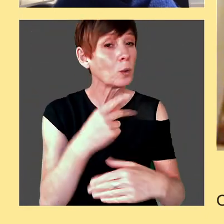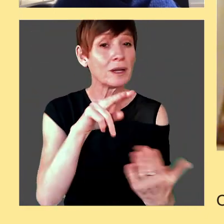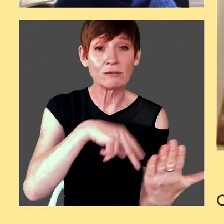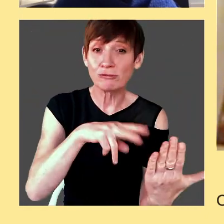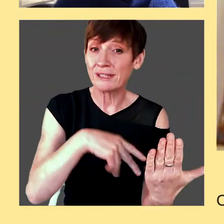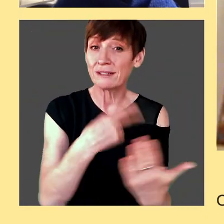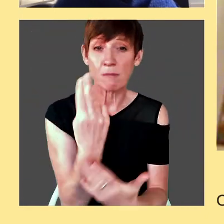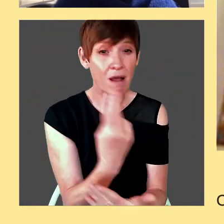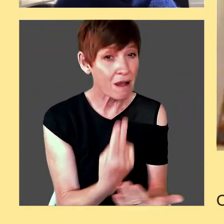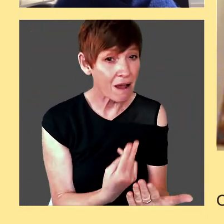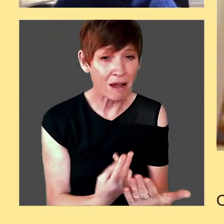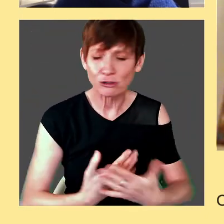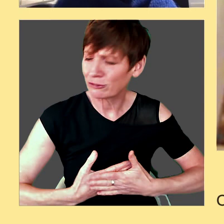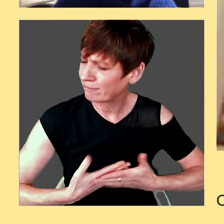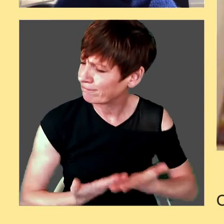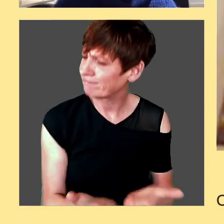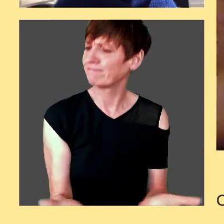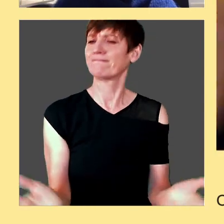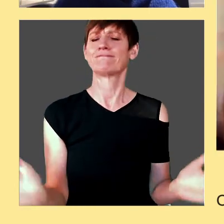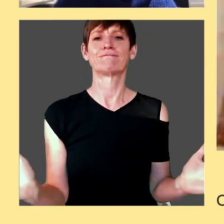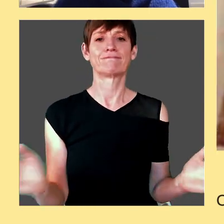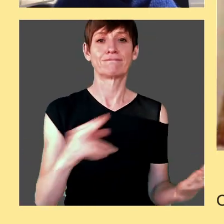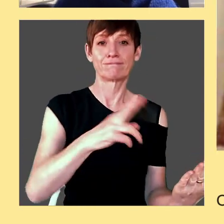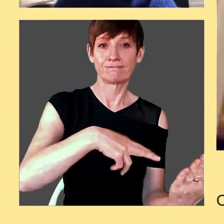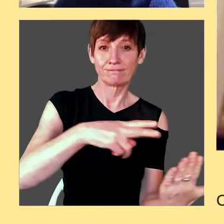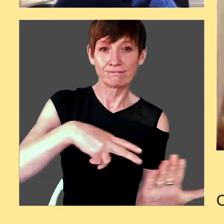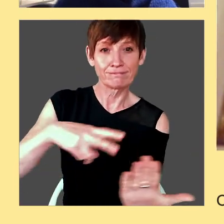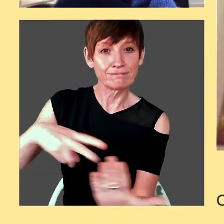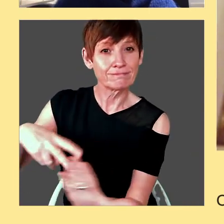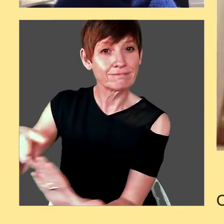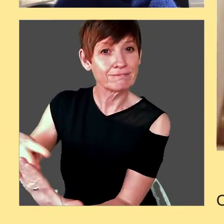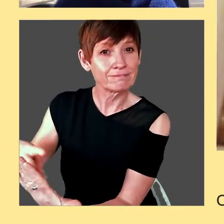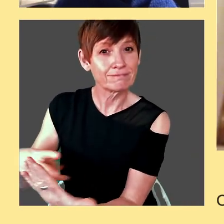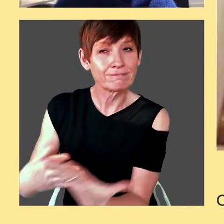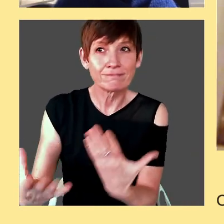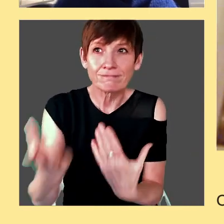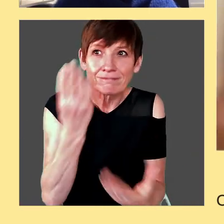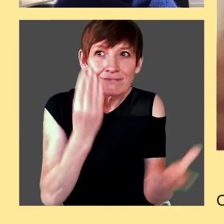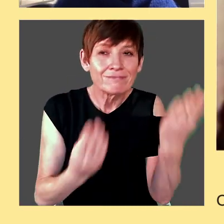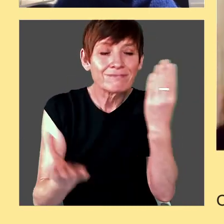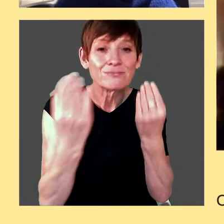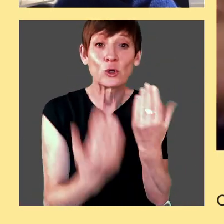about anything you like and anything, or over this, discover new things as well.